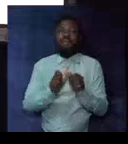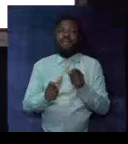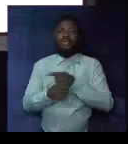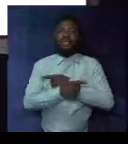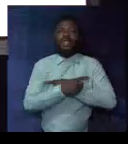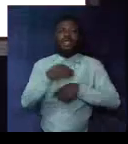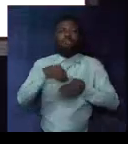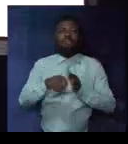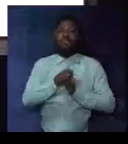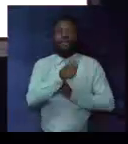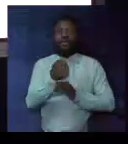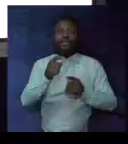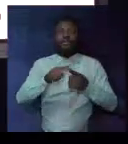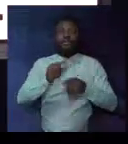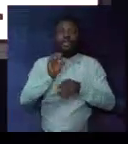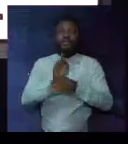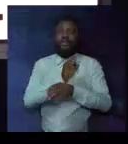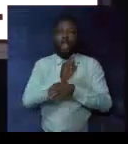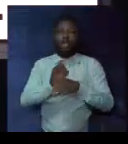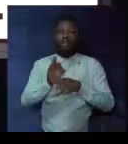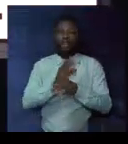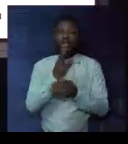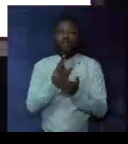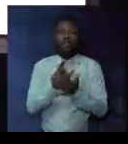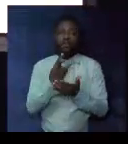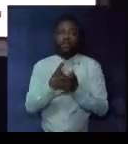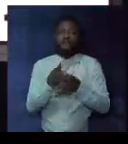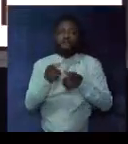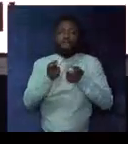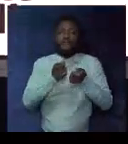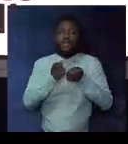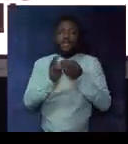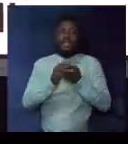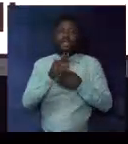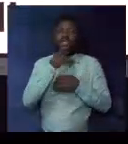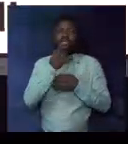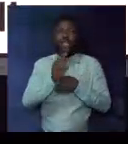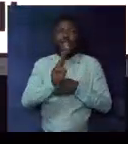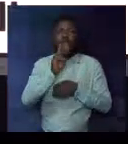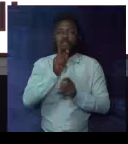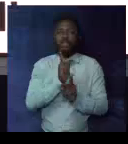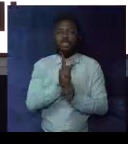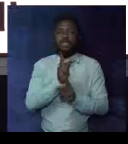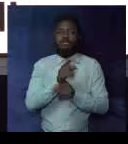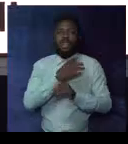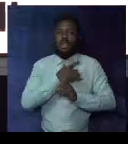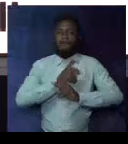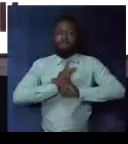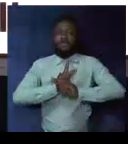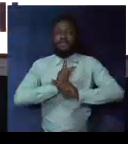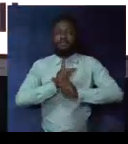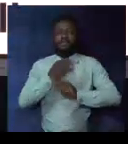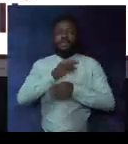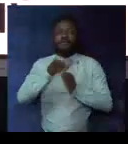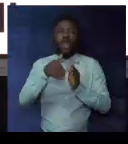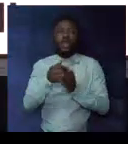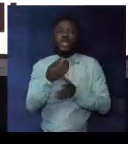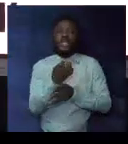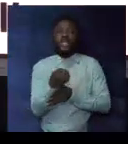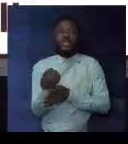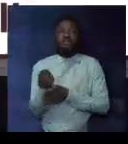life in order to function well. Maintenance is the upkeep and preservation of